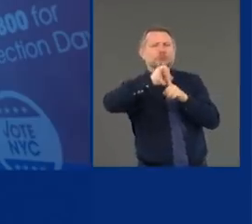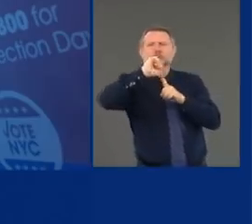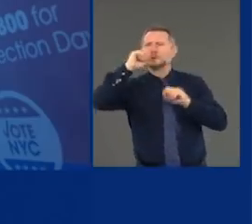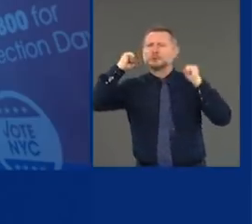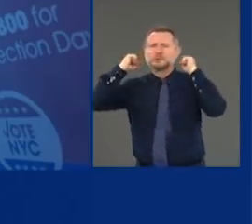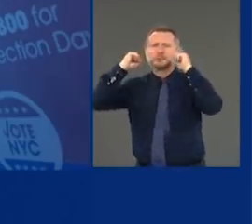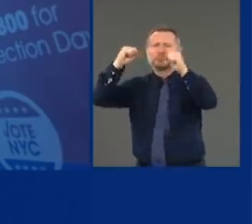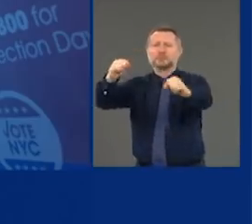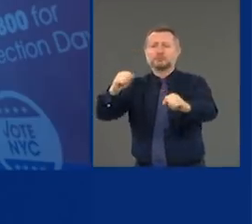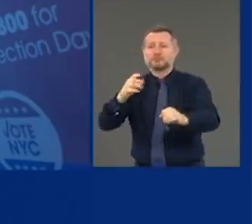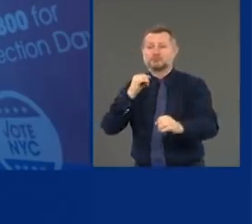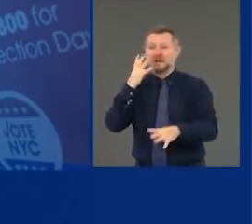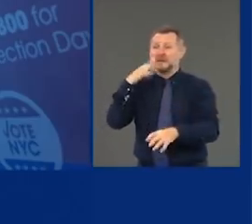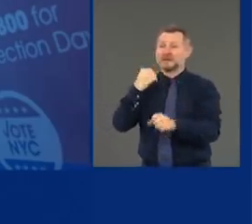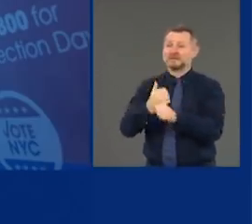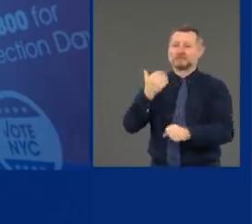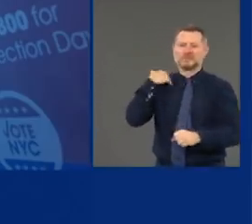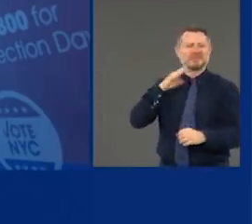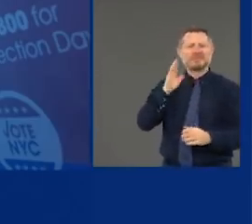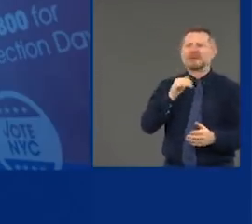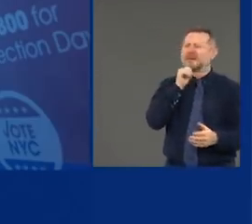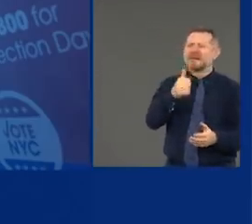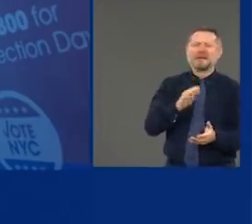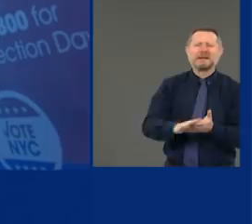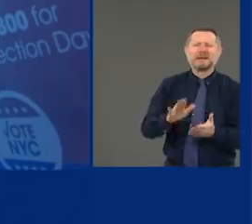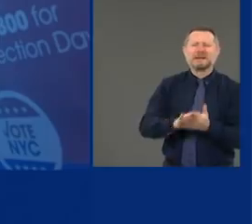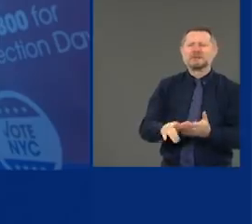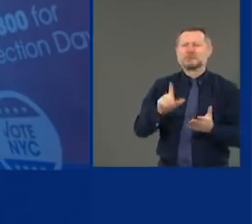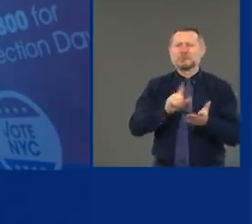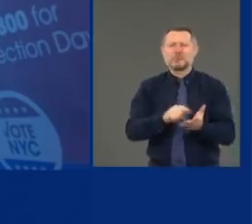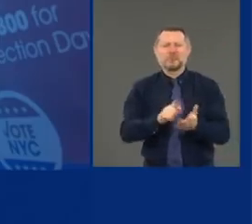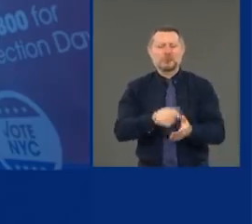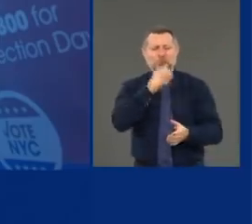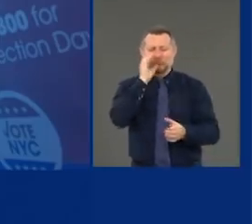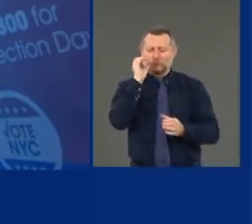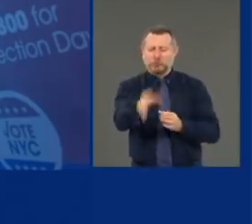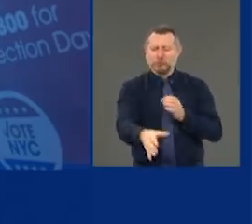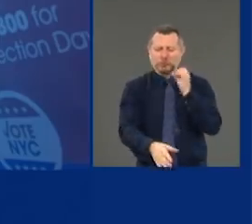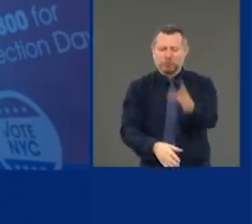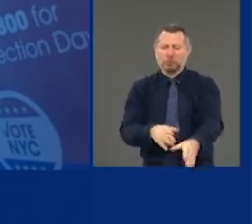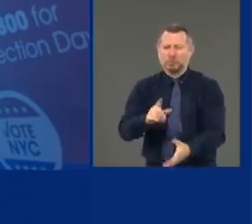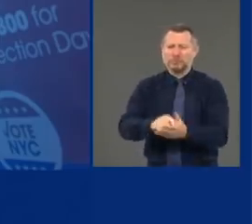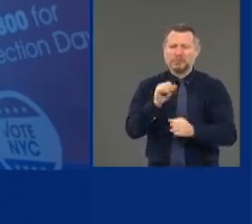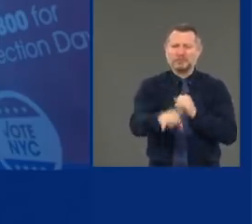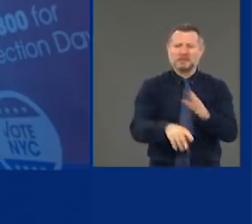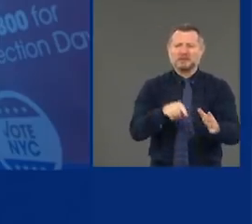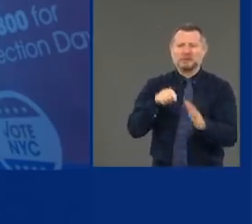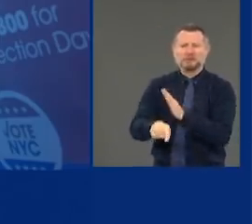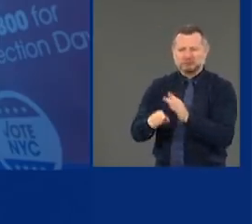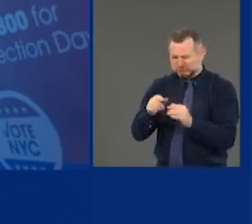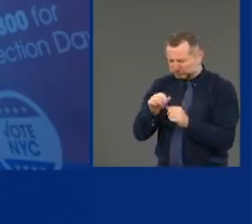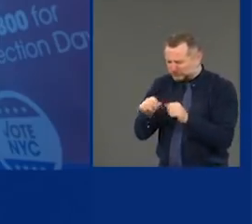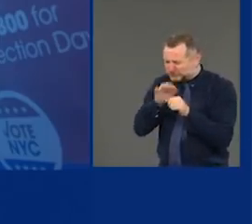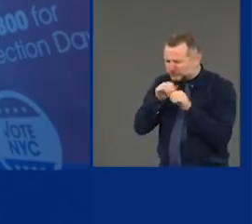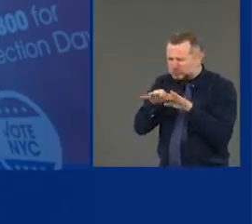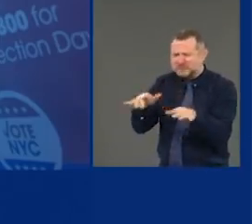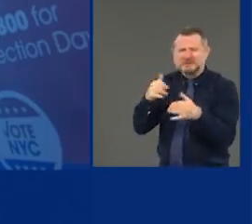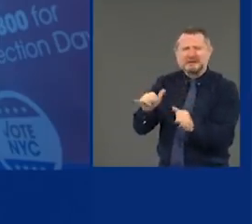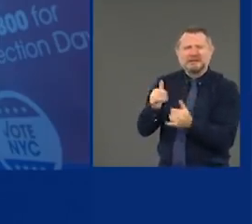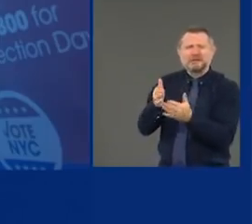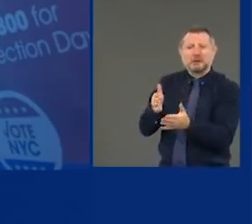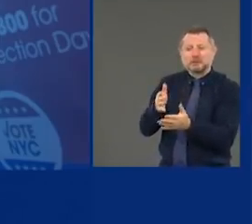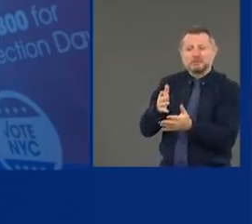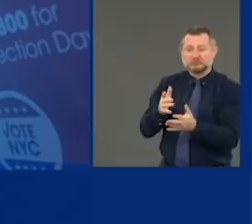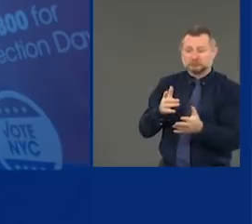figure out how to get the newspapers and the coffee cups out of a subway car. Now they're disinfecting. And they are disinfecting the cars and